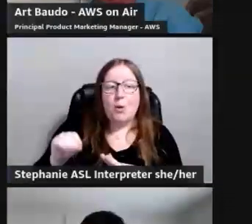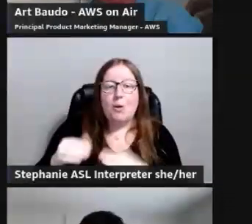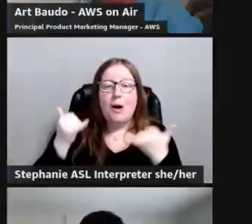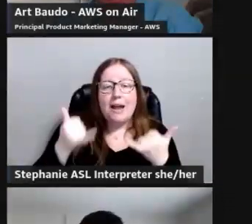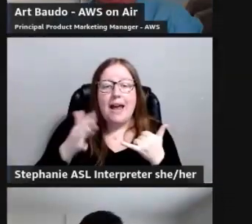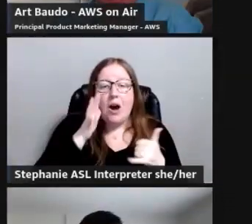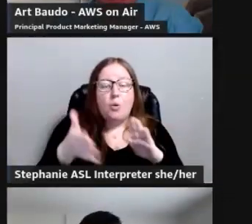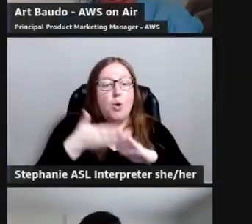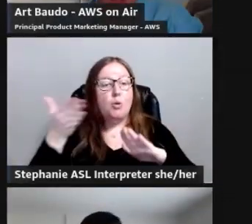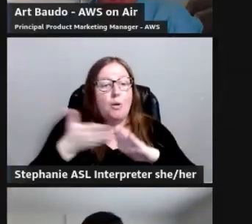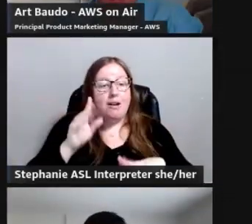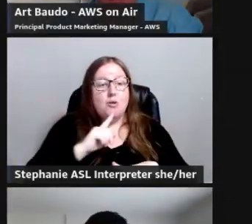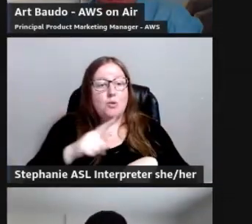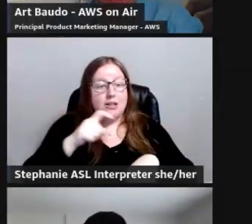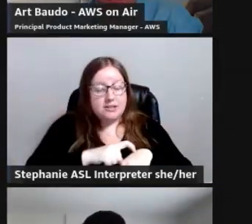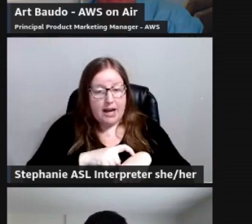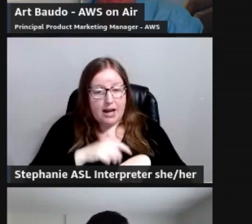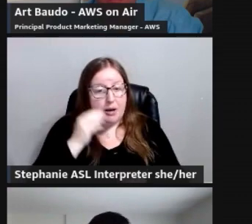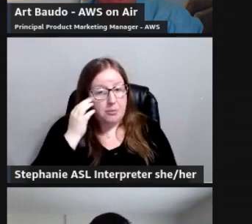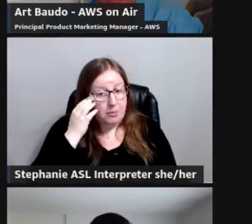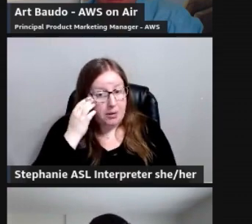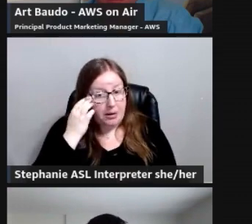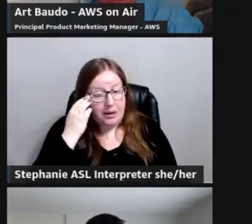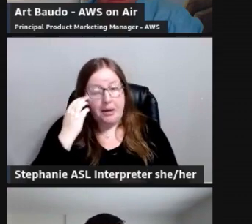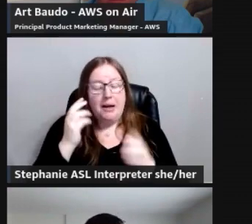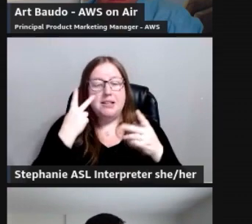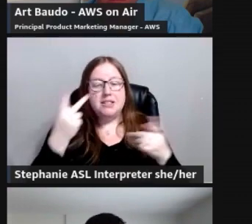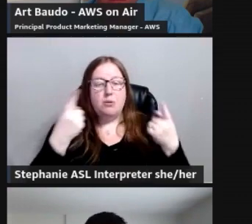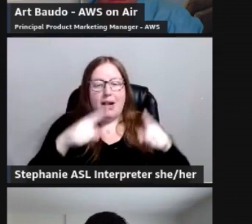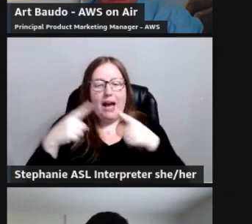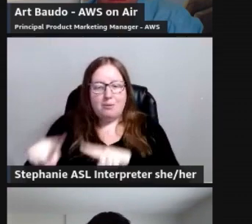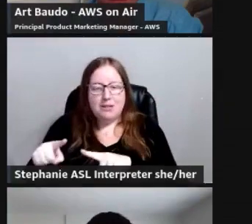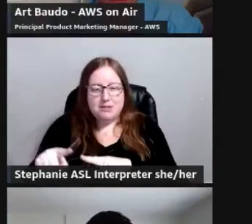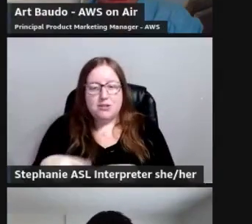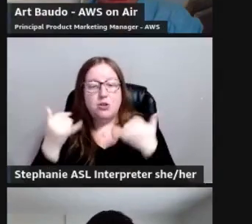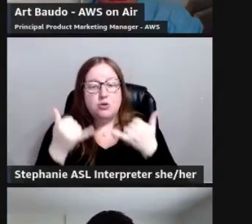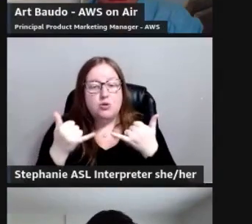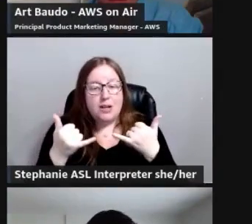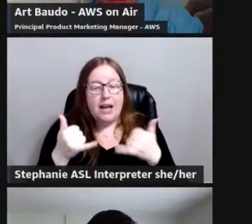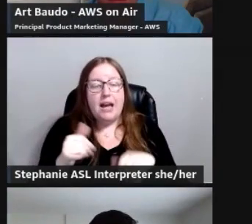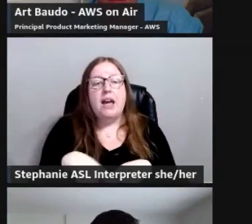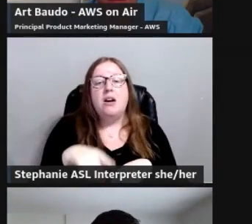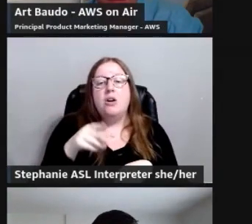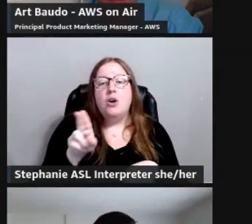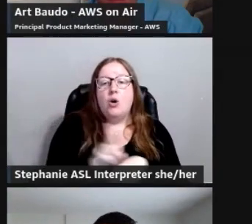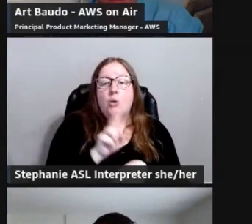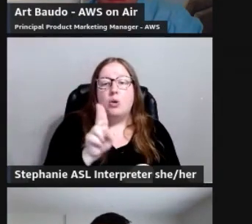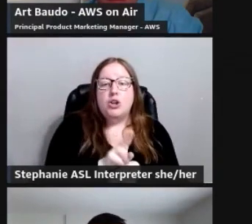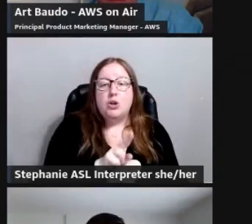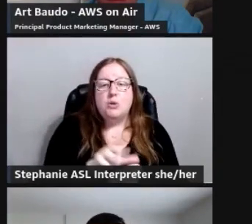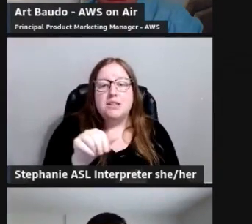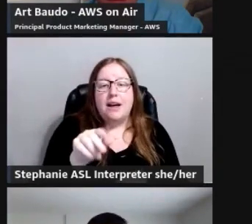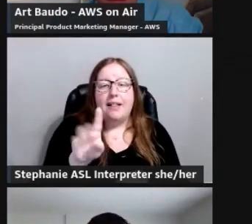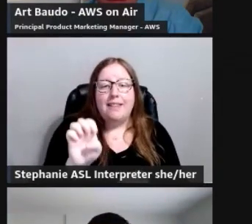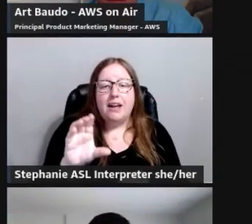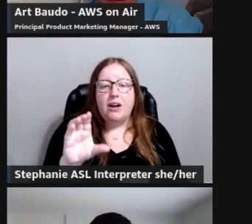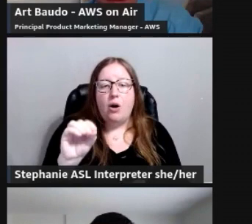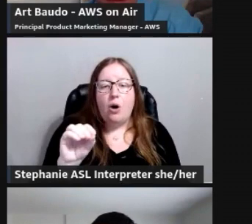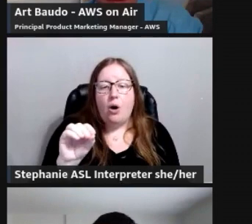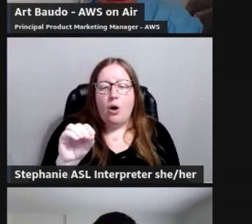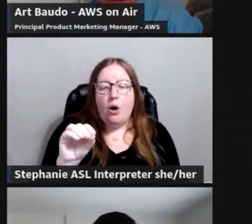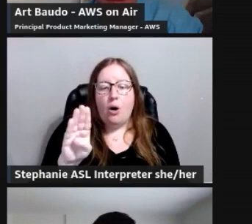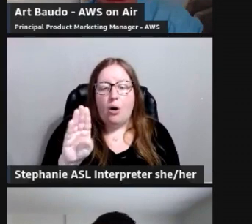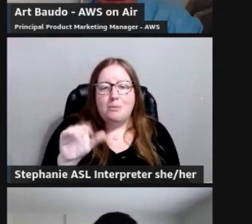in real time. Yeah. And see how it works. So for today, we'll use Lake Okeechobee as an example. So Lake Okeechobee is in